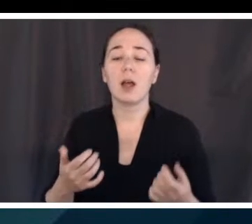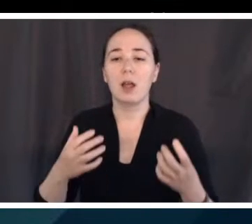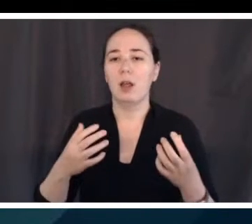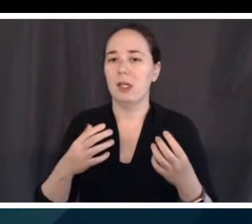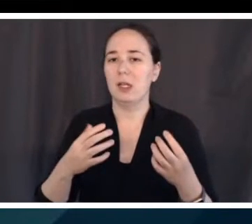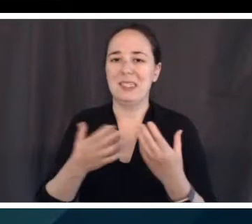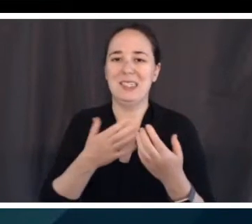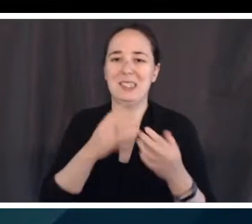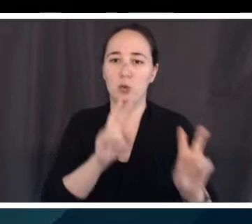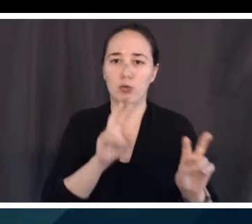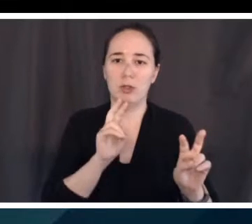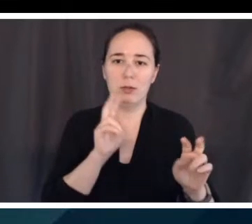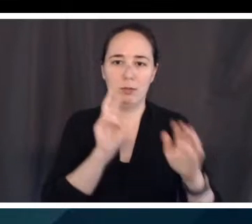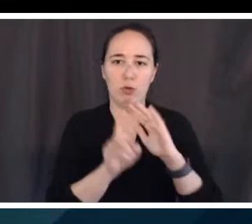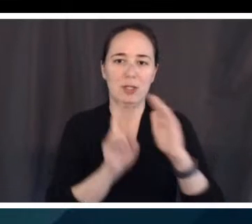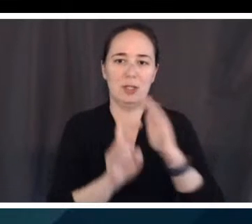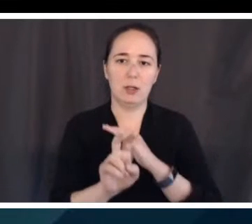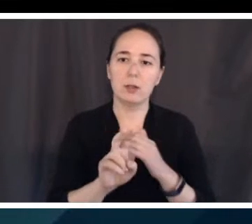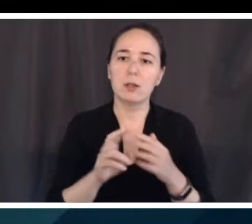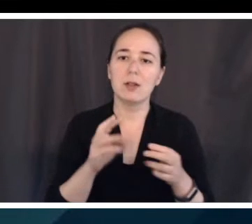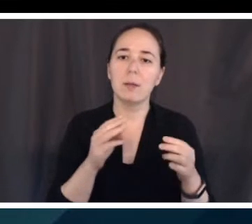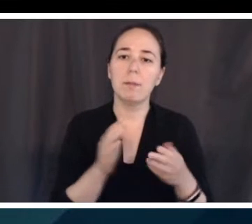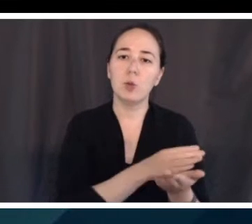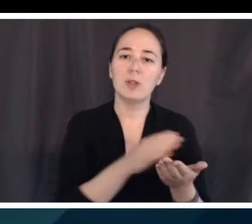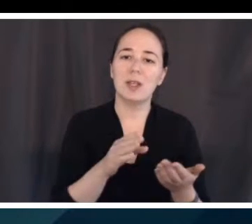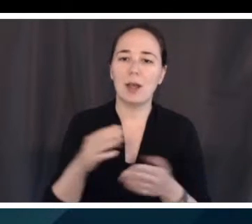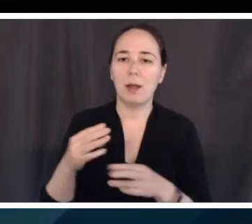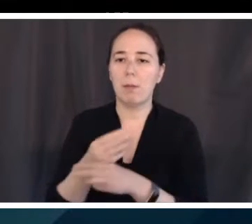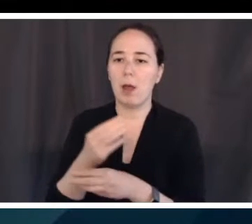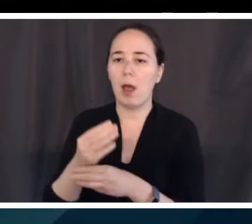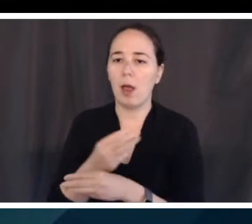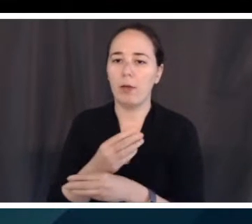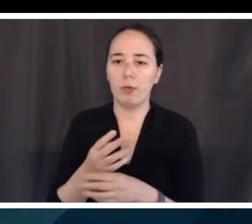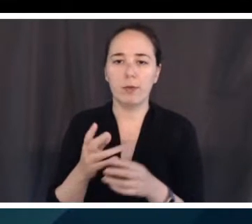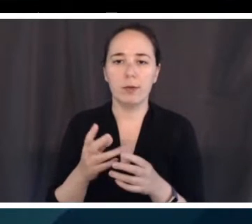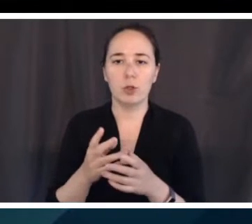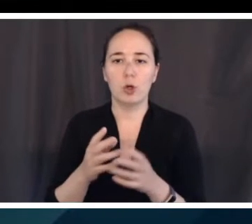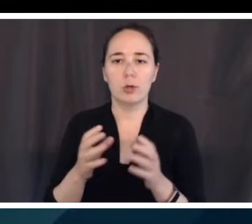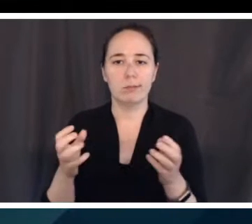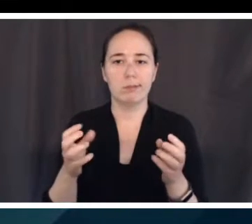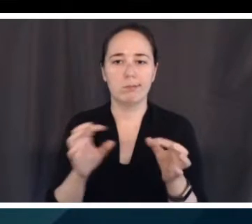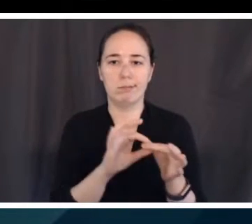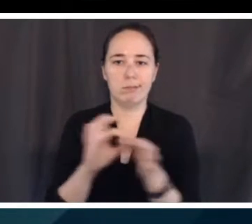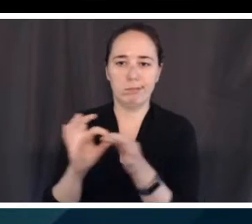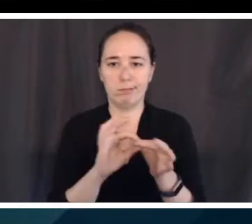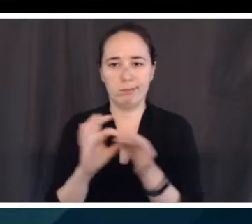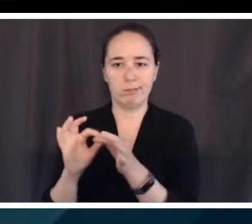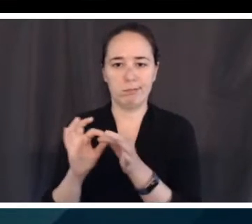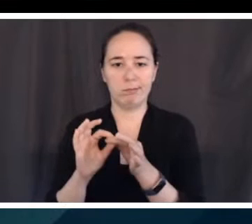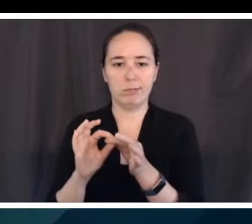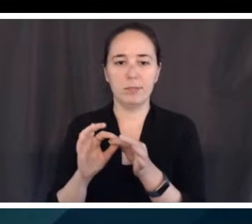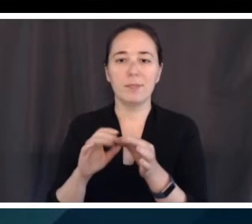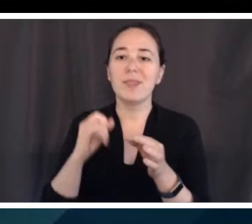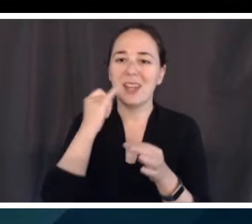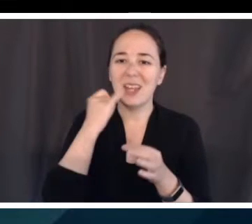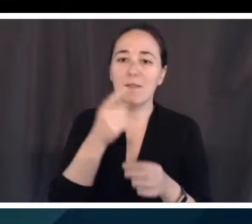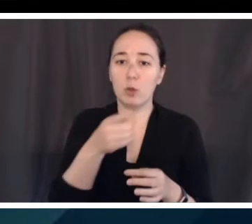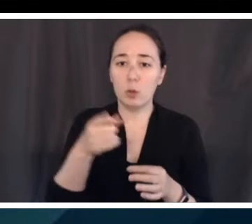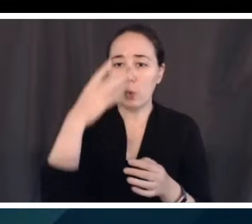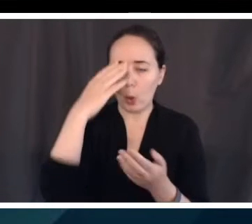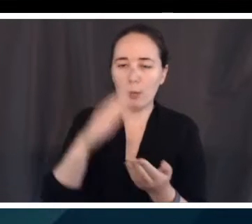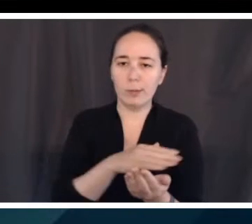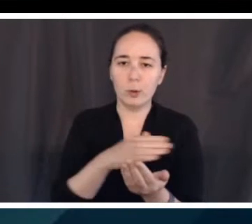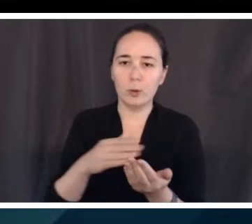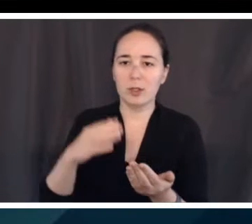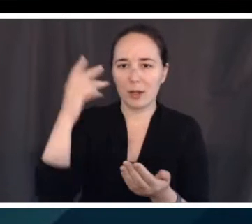a mathematical code to why things work. And you can guess if you know your music well enough,